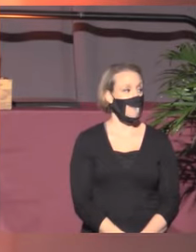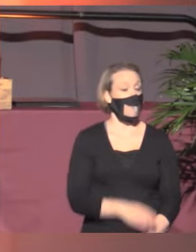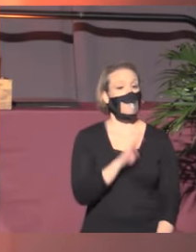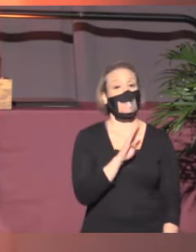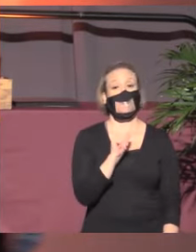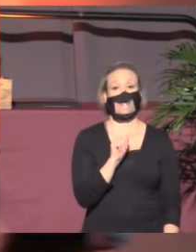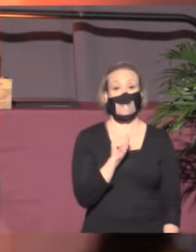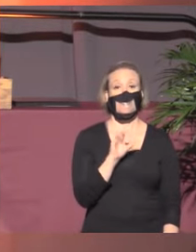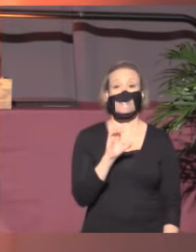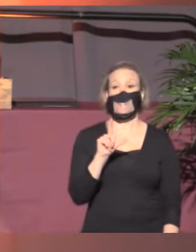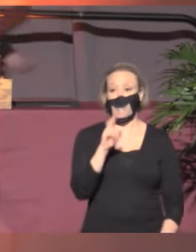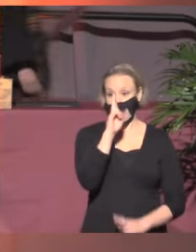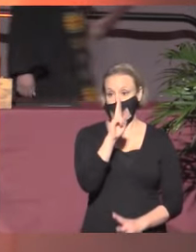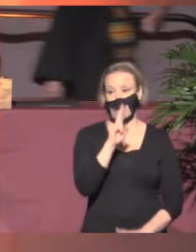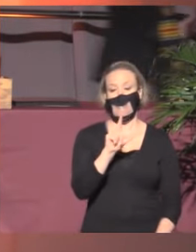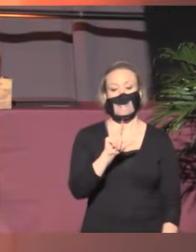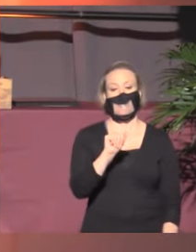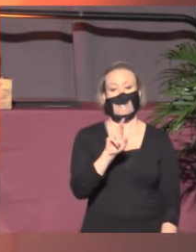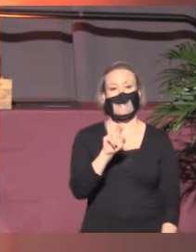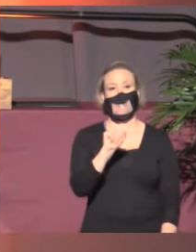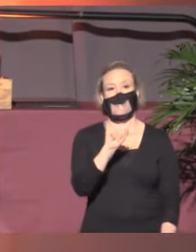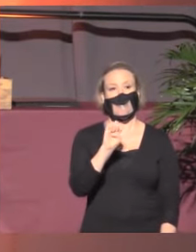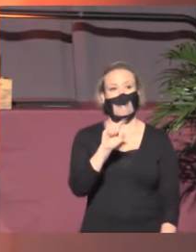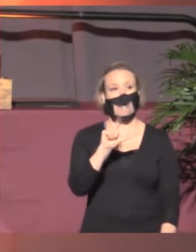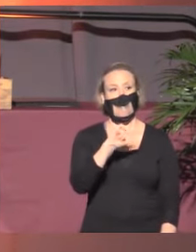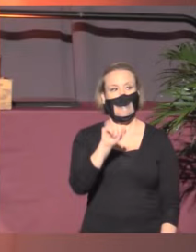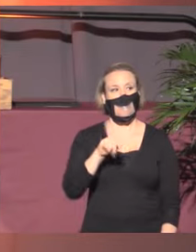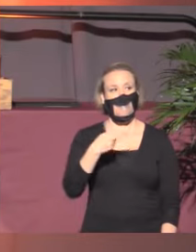Bachelor of Arts, cum laude, Laura Elizabeth Petschauer.